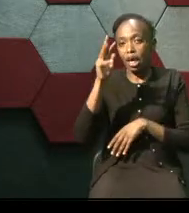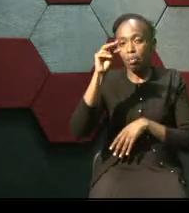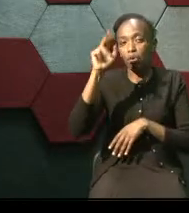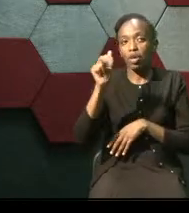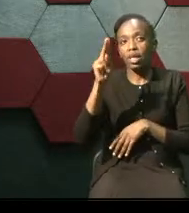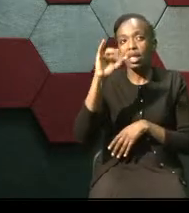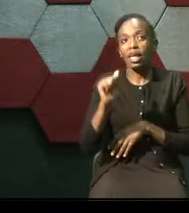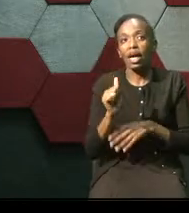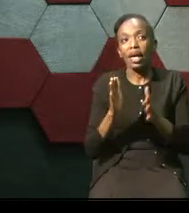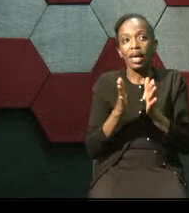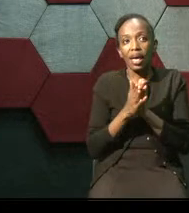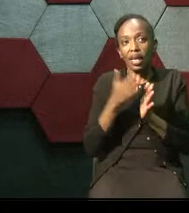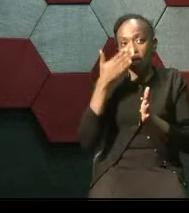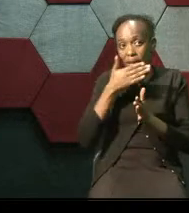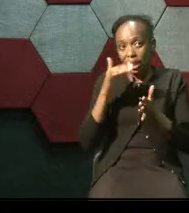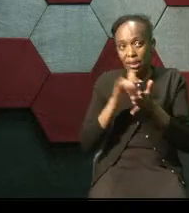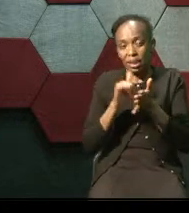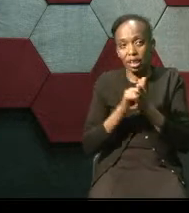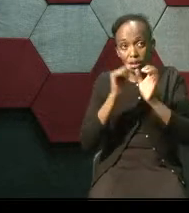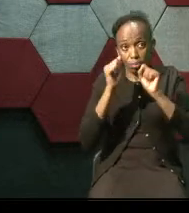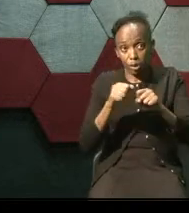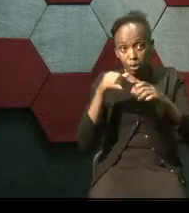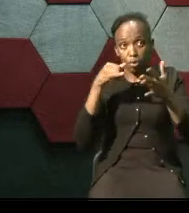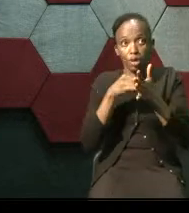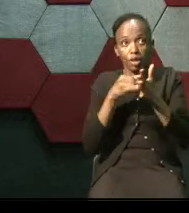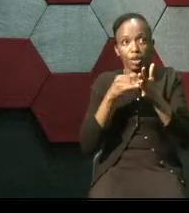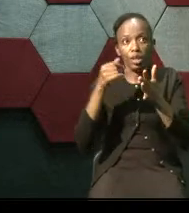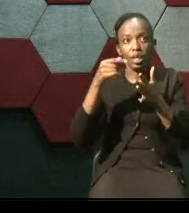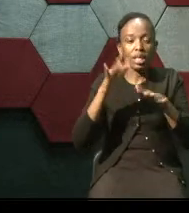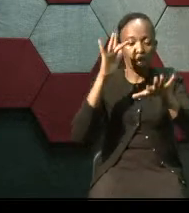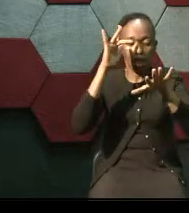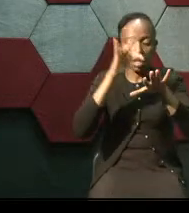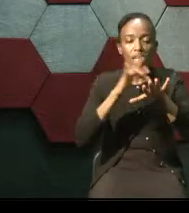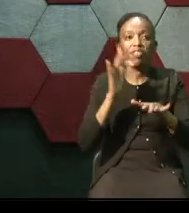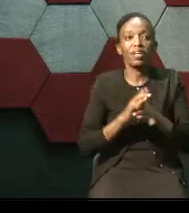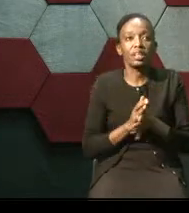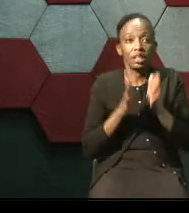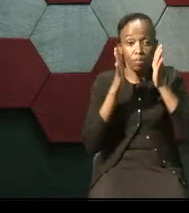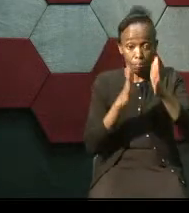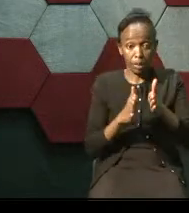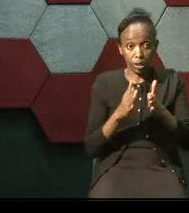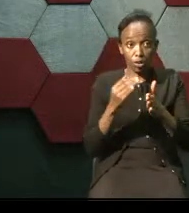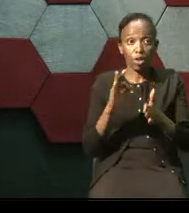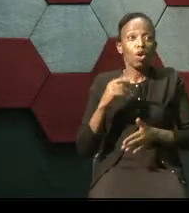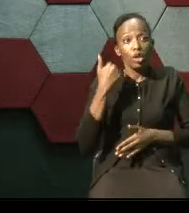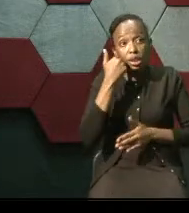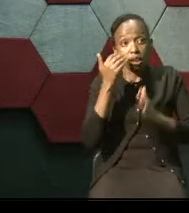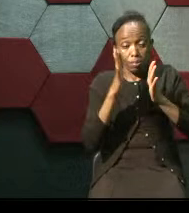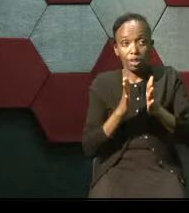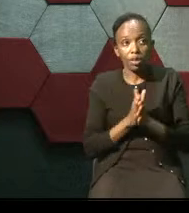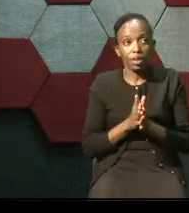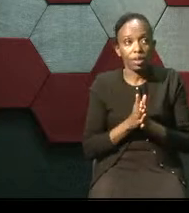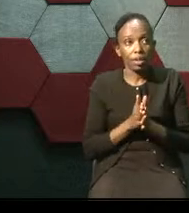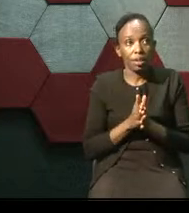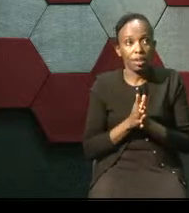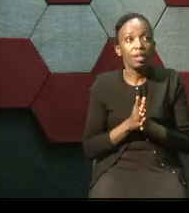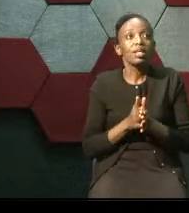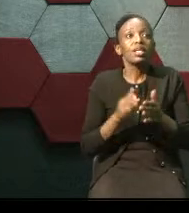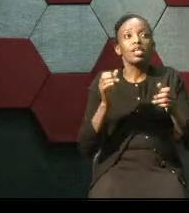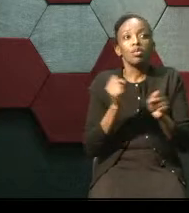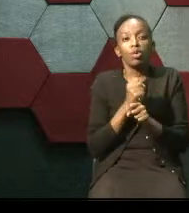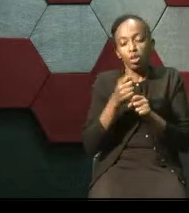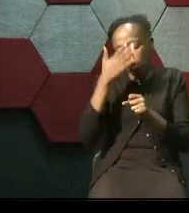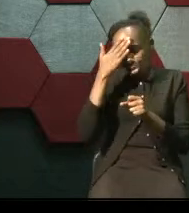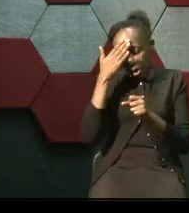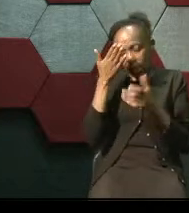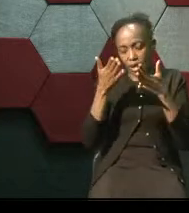gas that may be exhaled in an infected person or patient. Not to forget, our rapid